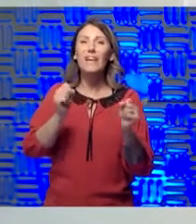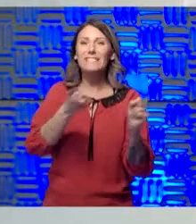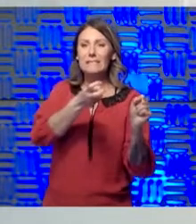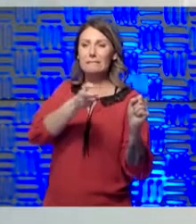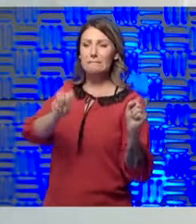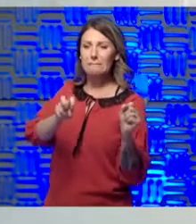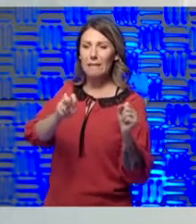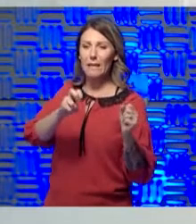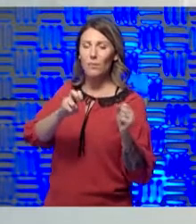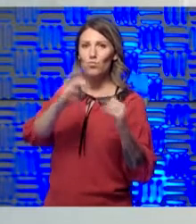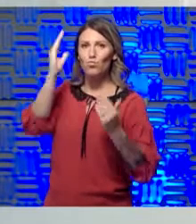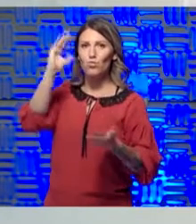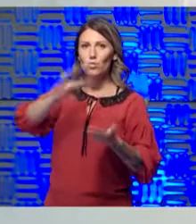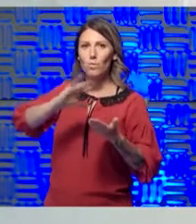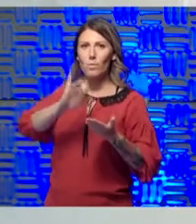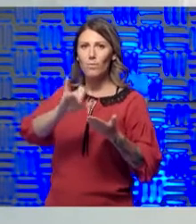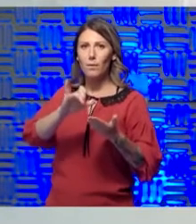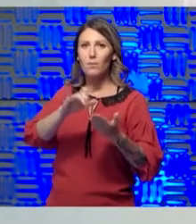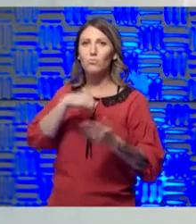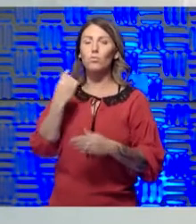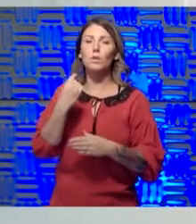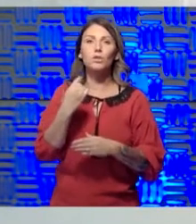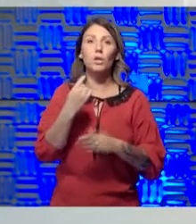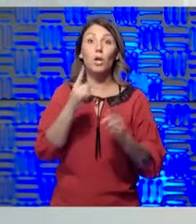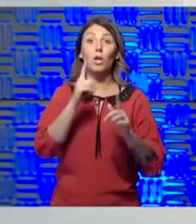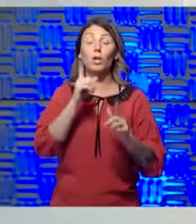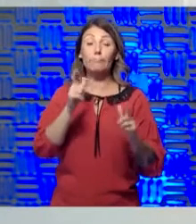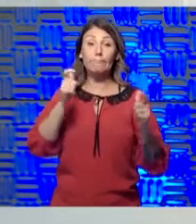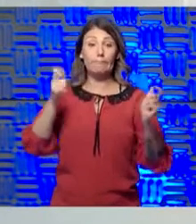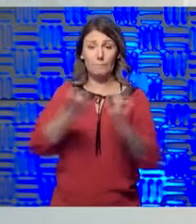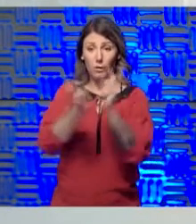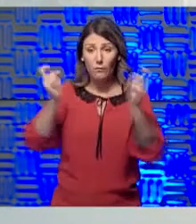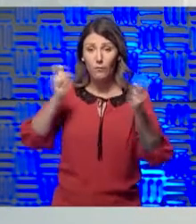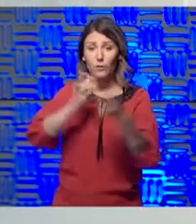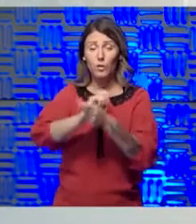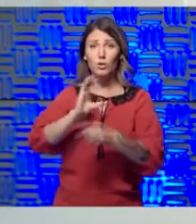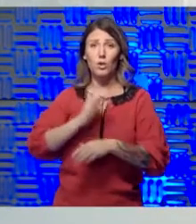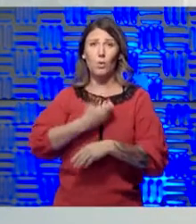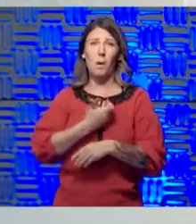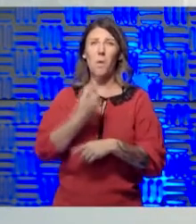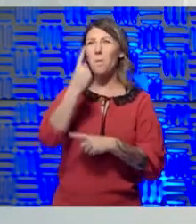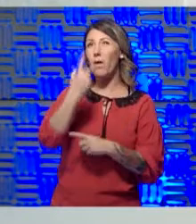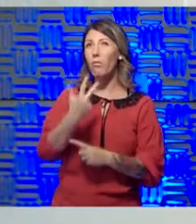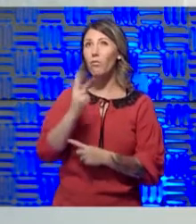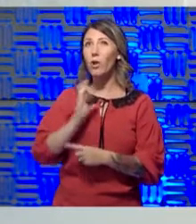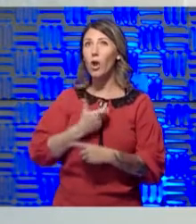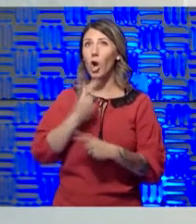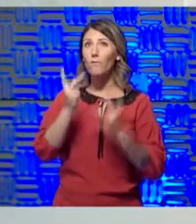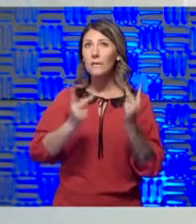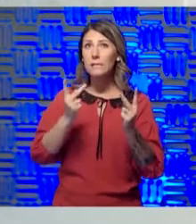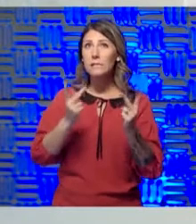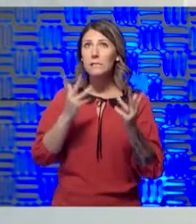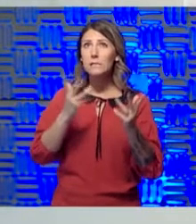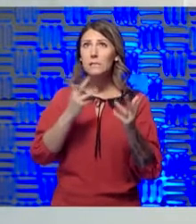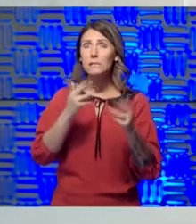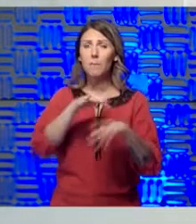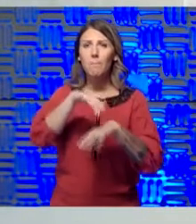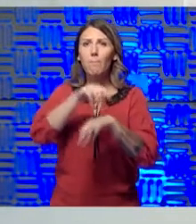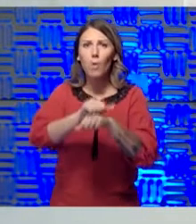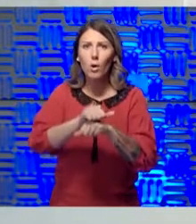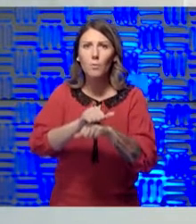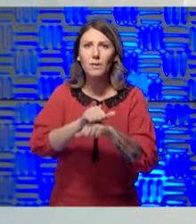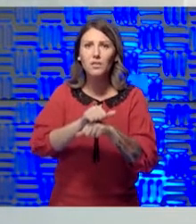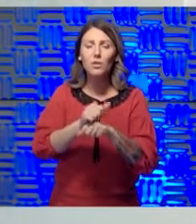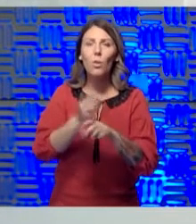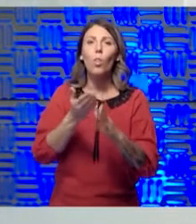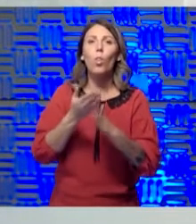risk by a major conversion. About 1/3 of our visits now are done via